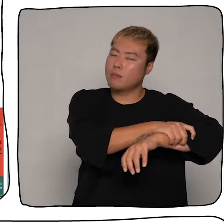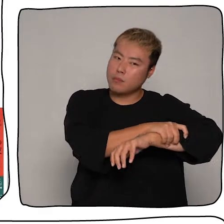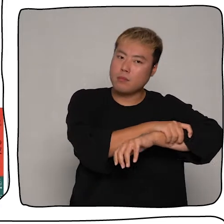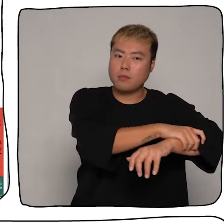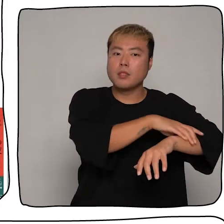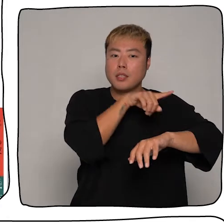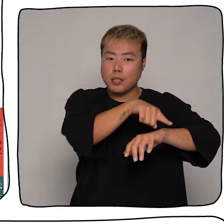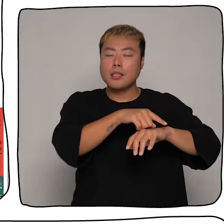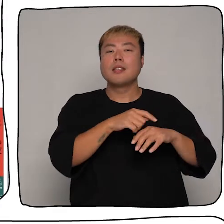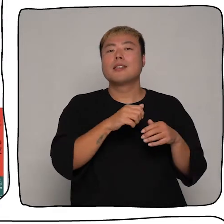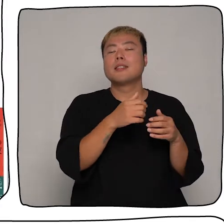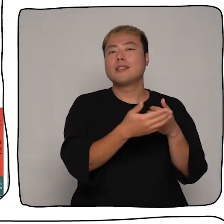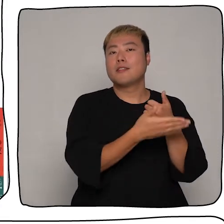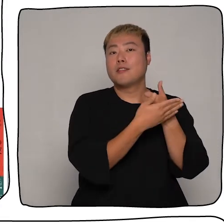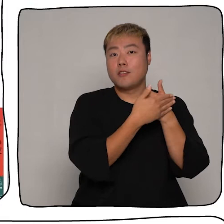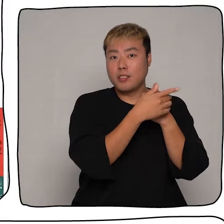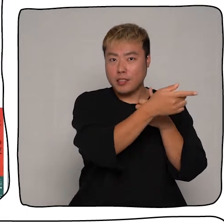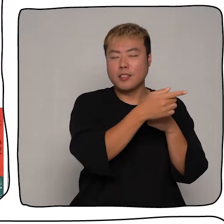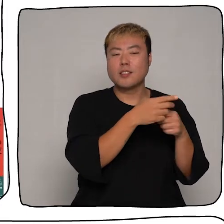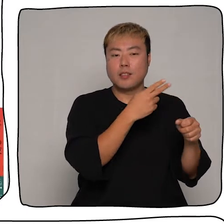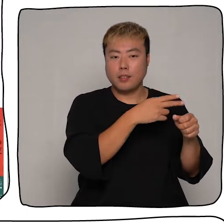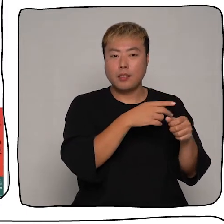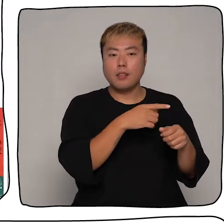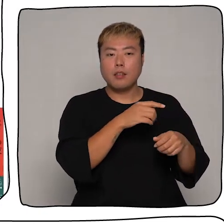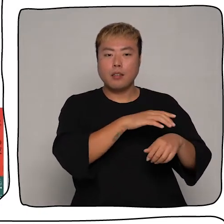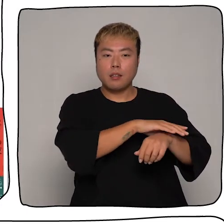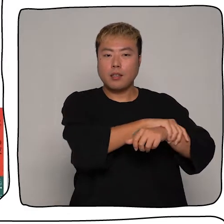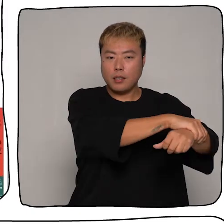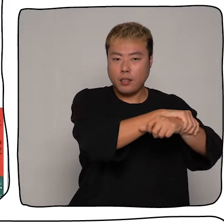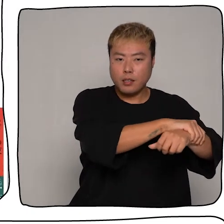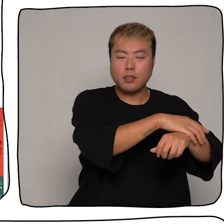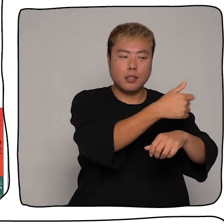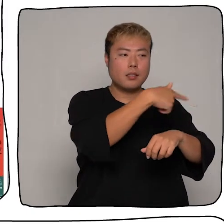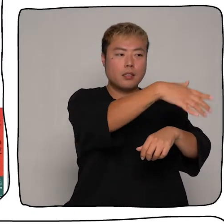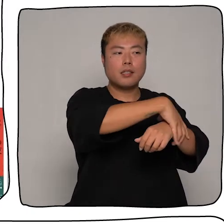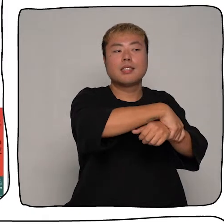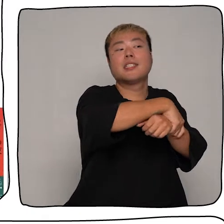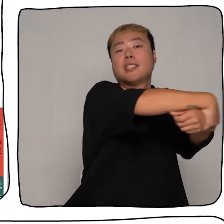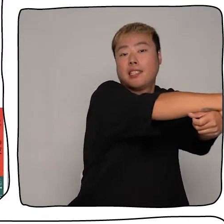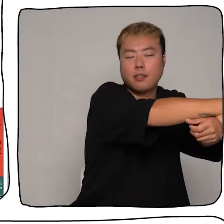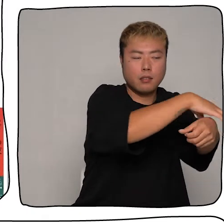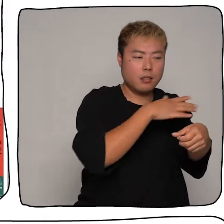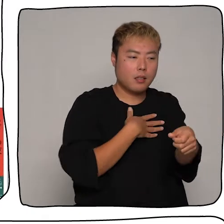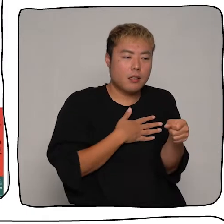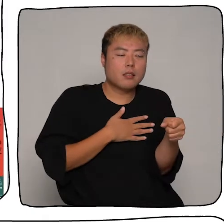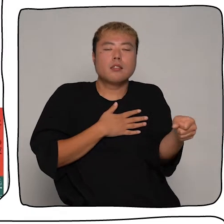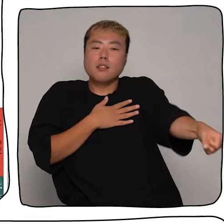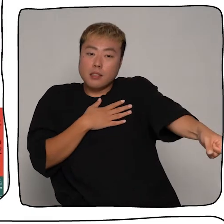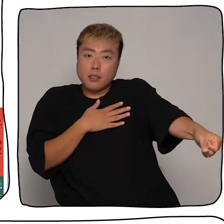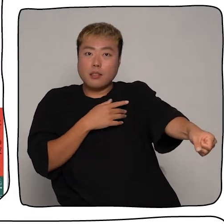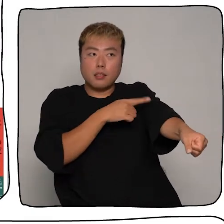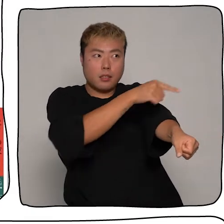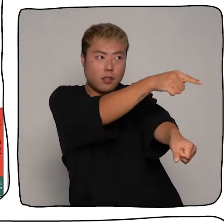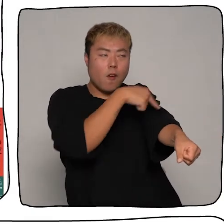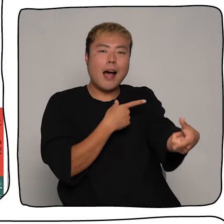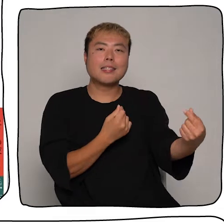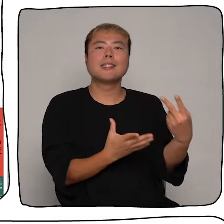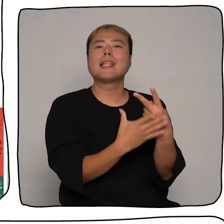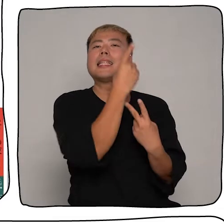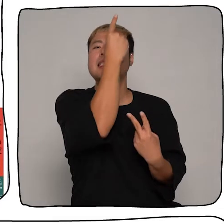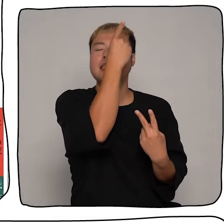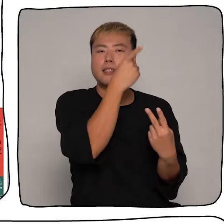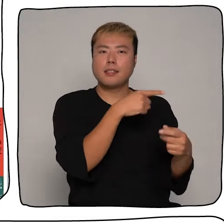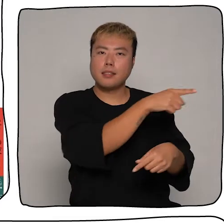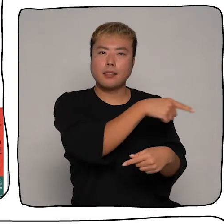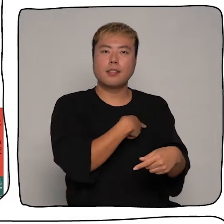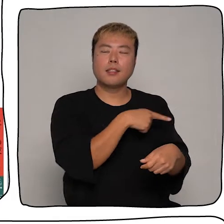trainer's movement of pulling my arm and my movement of stretching my arm are a